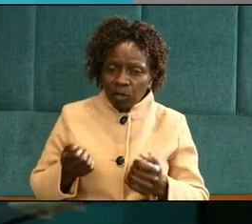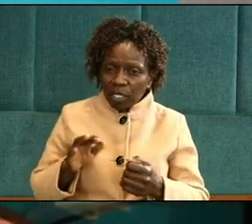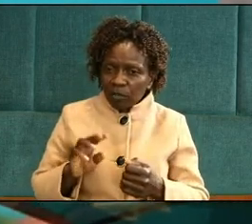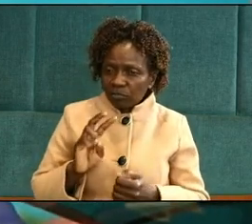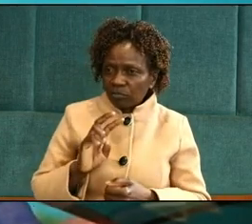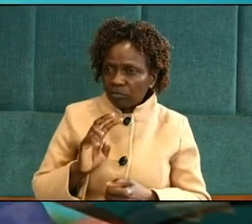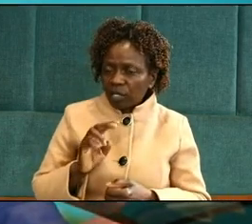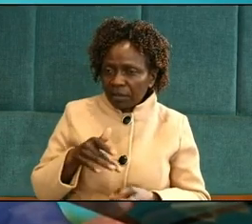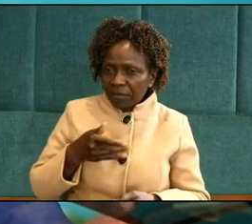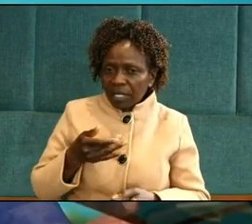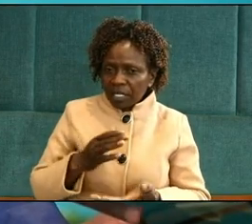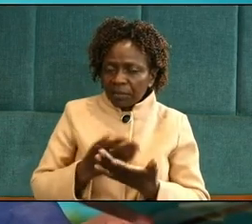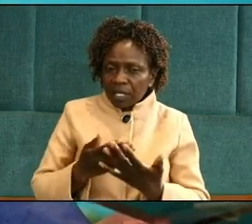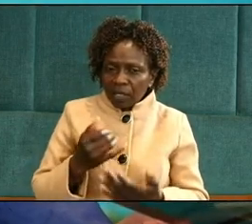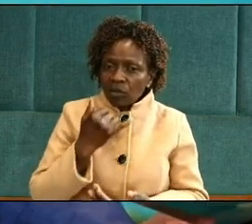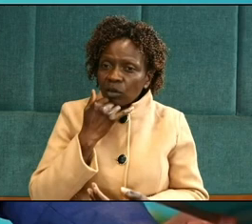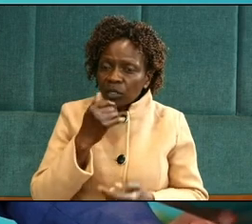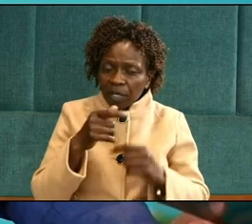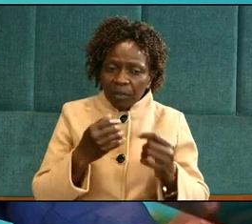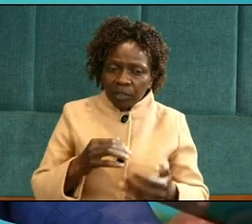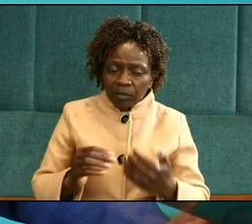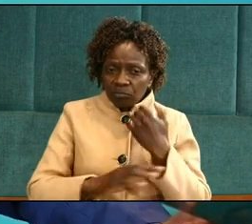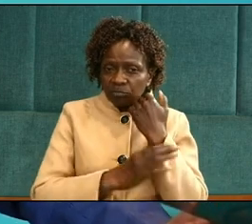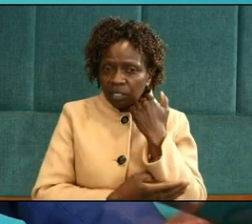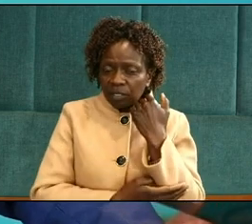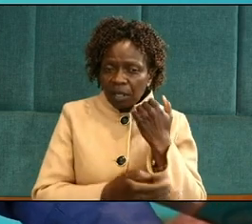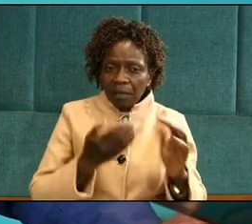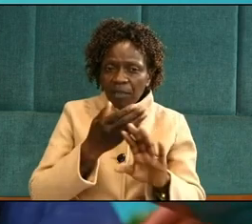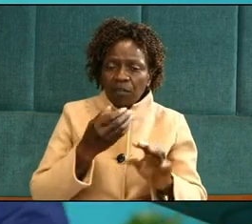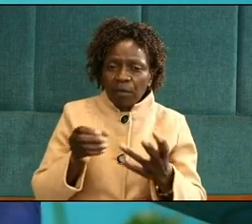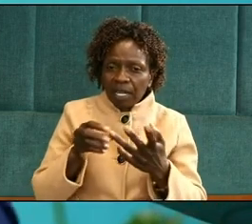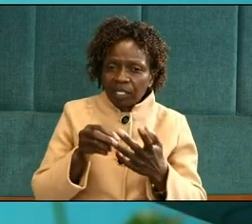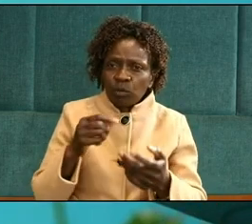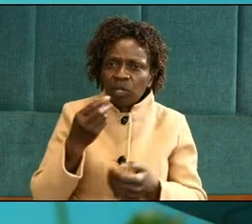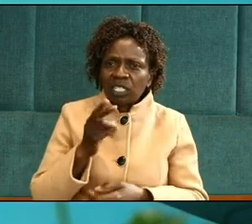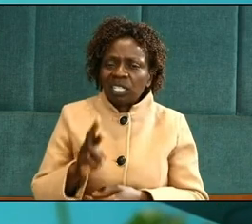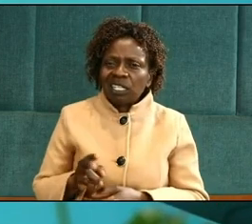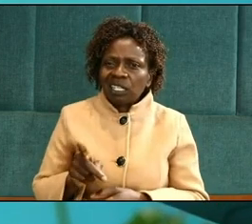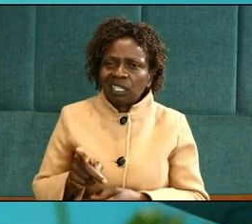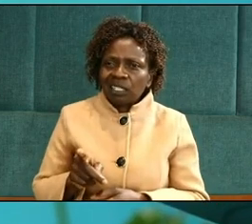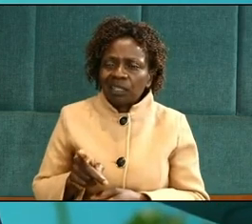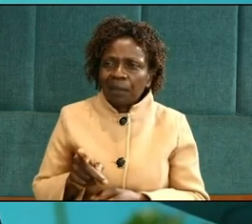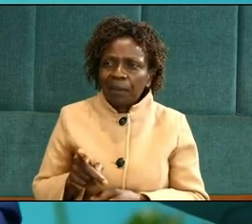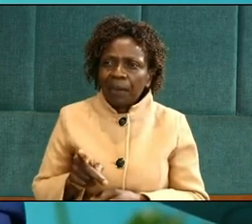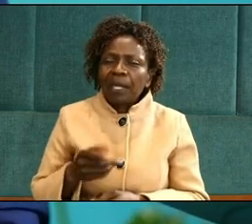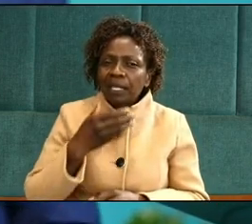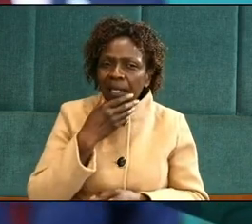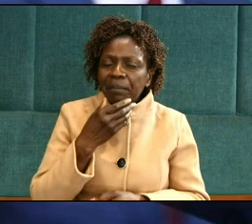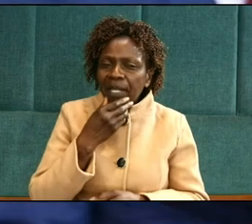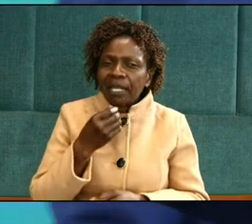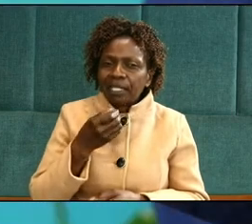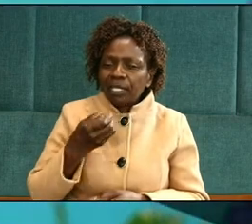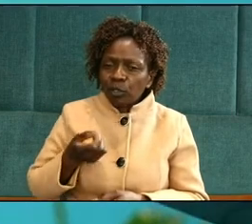do something wrong, she becomes pregnant out of wedlock. Who is she? The mother's